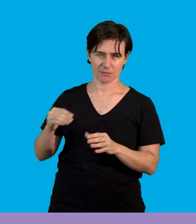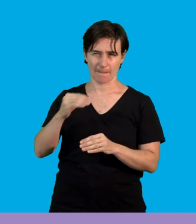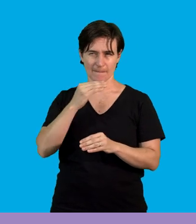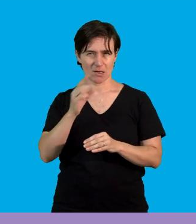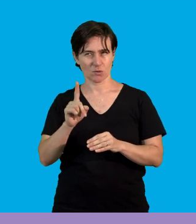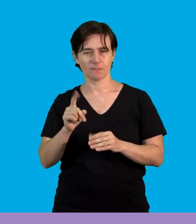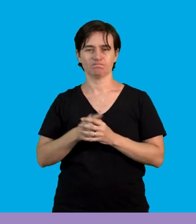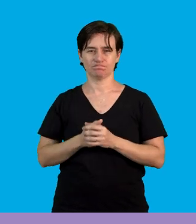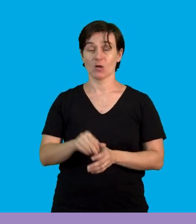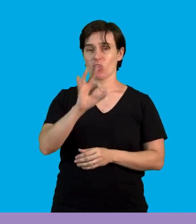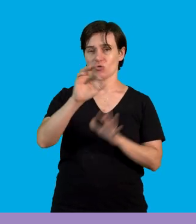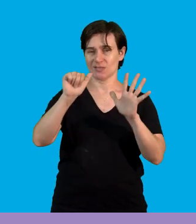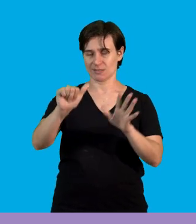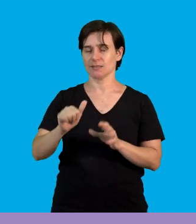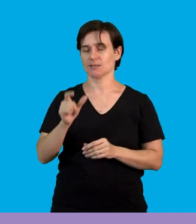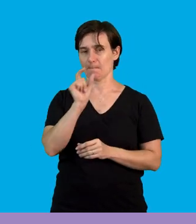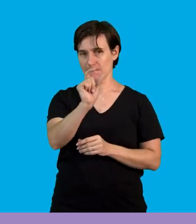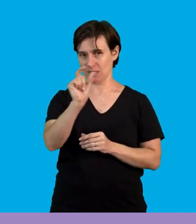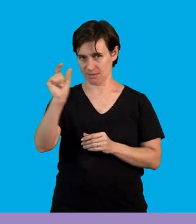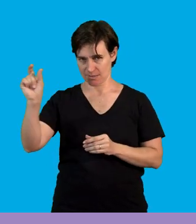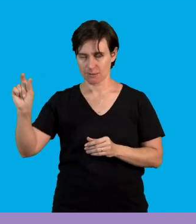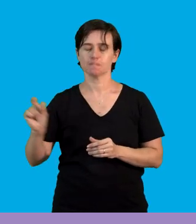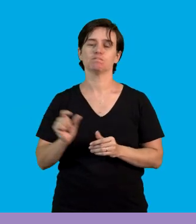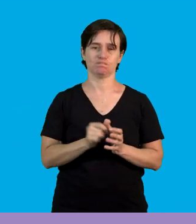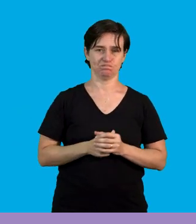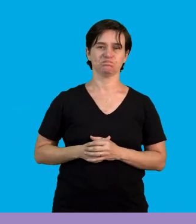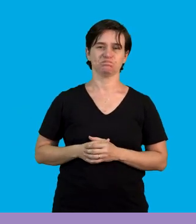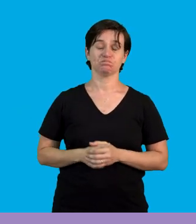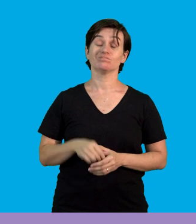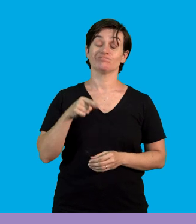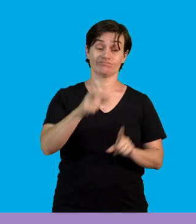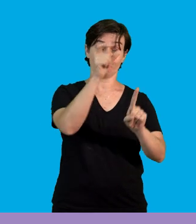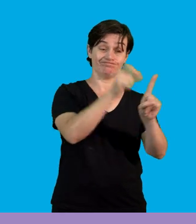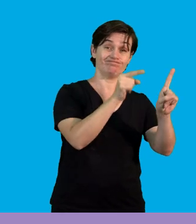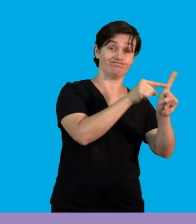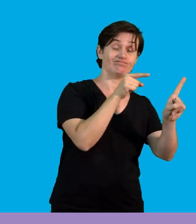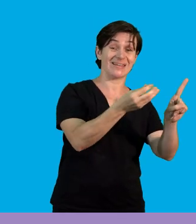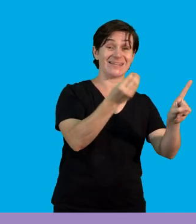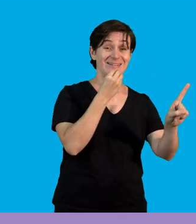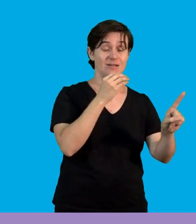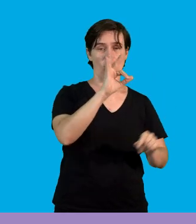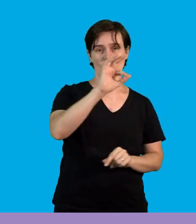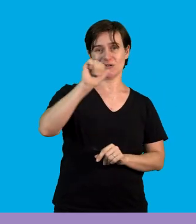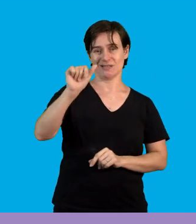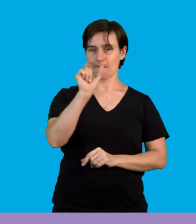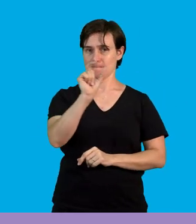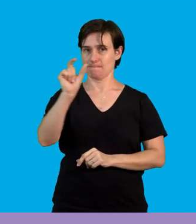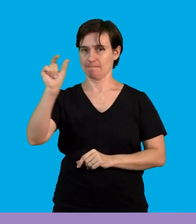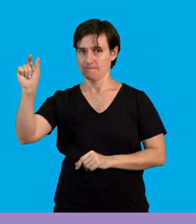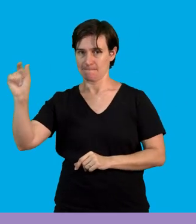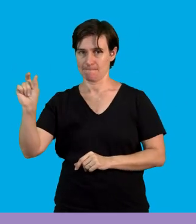have 36 pieces. Therefore, John eats 36